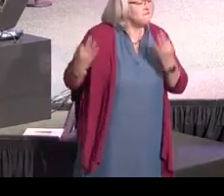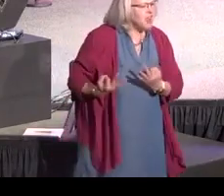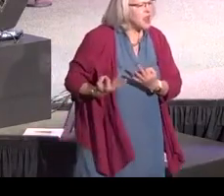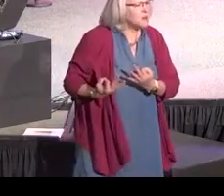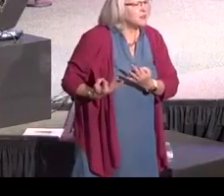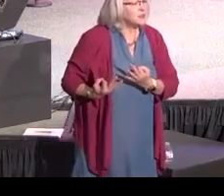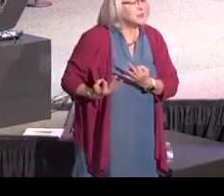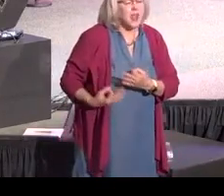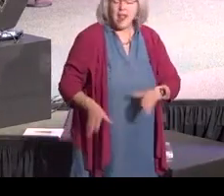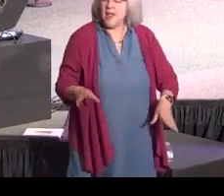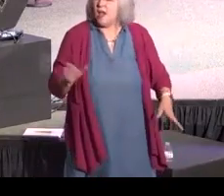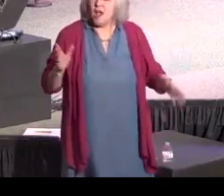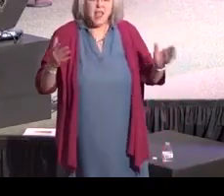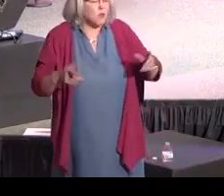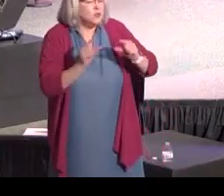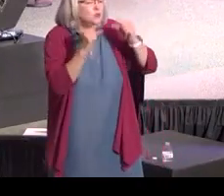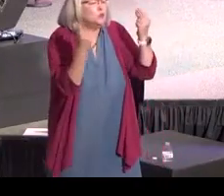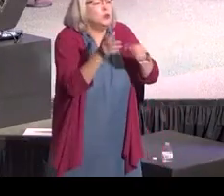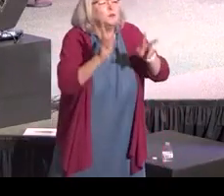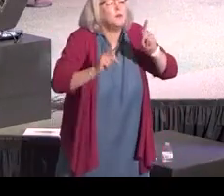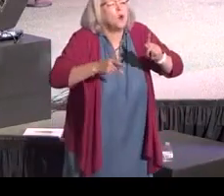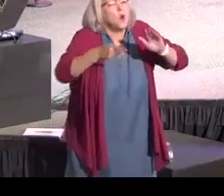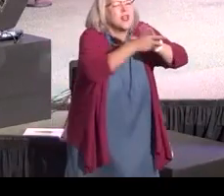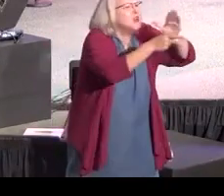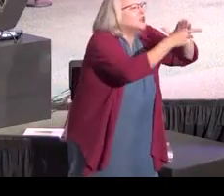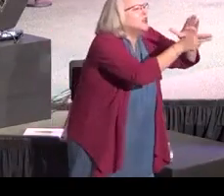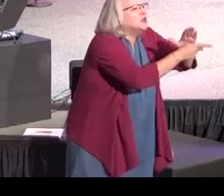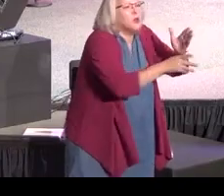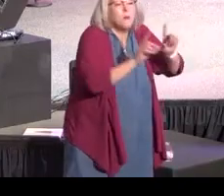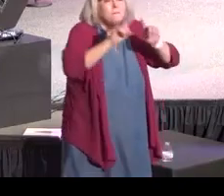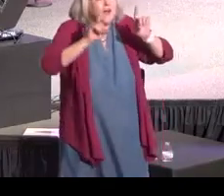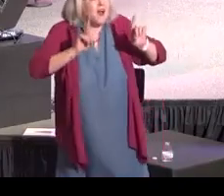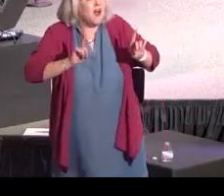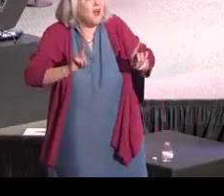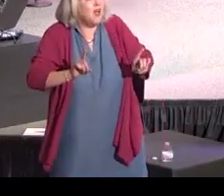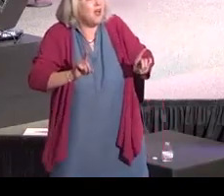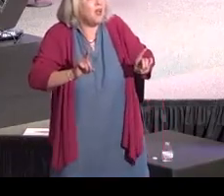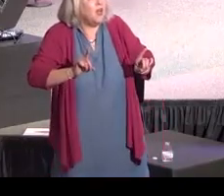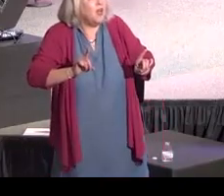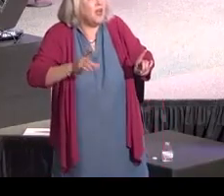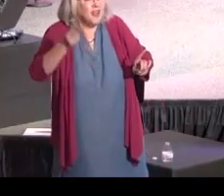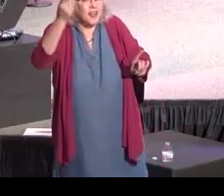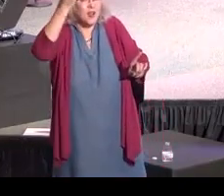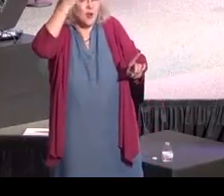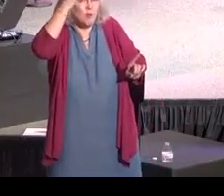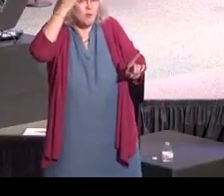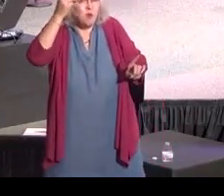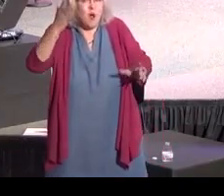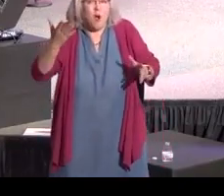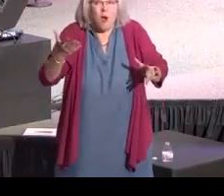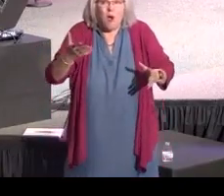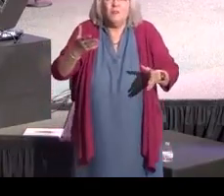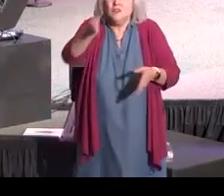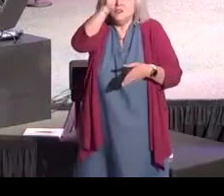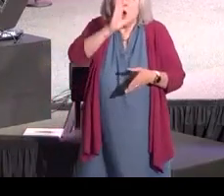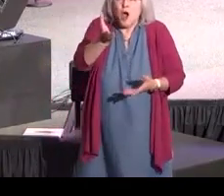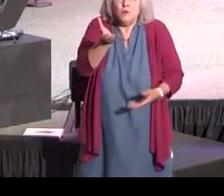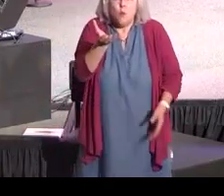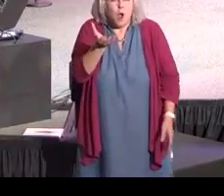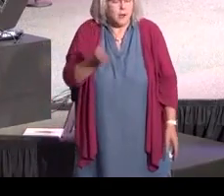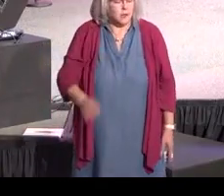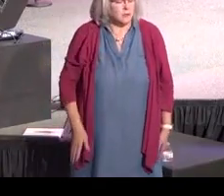was party to murder. And yet, this is the guy God used to change the world for